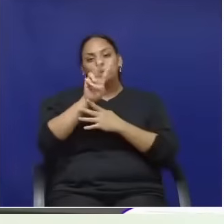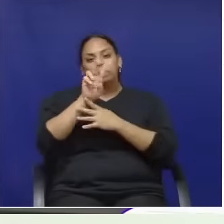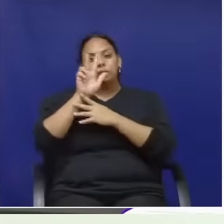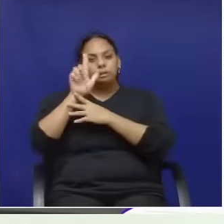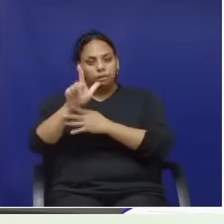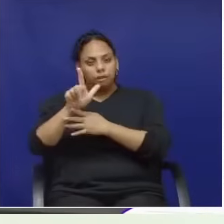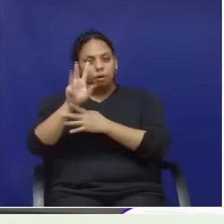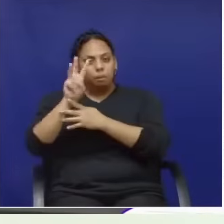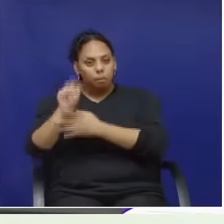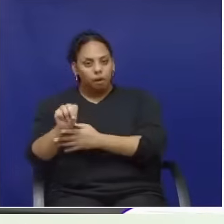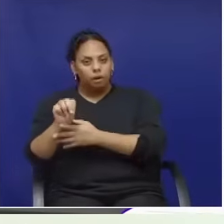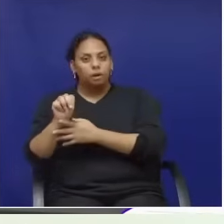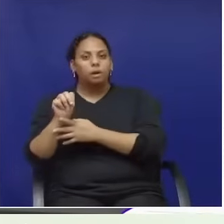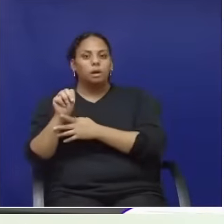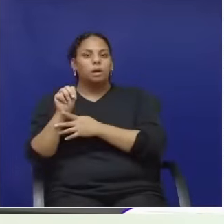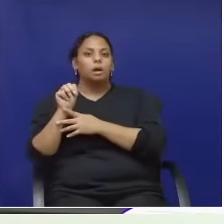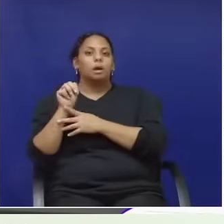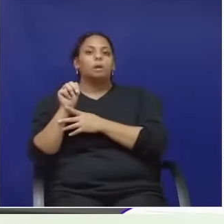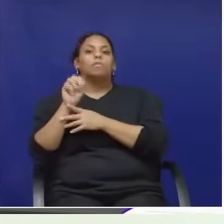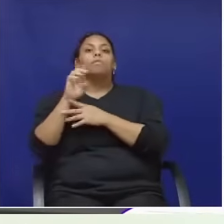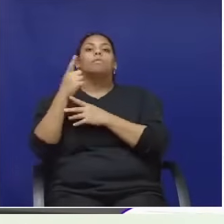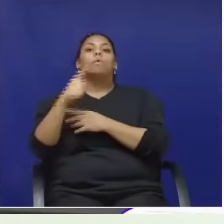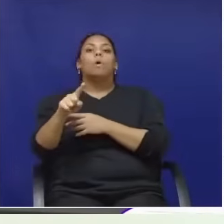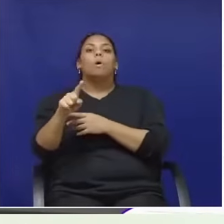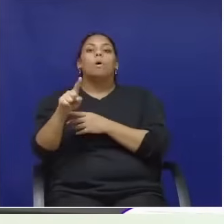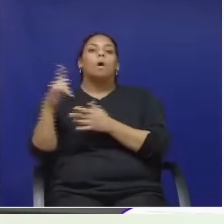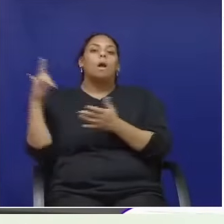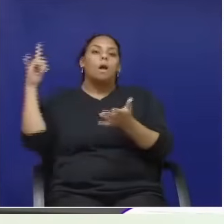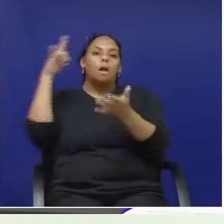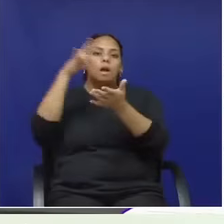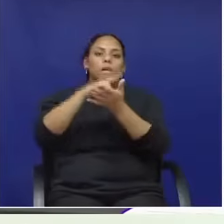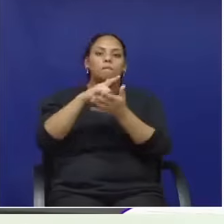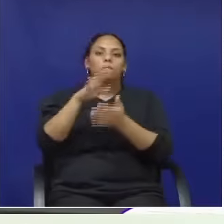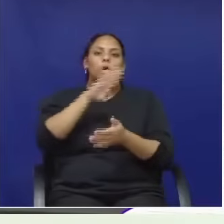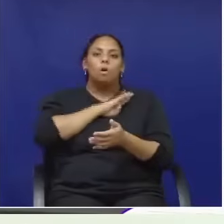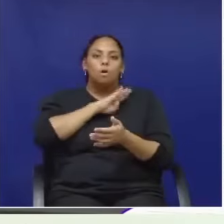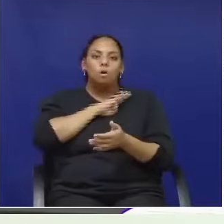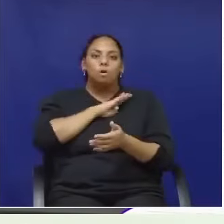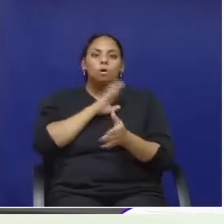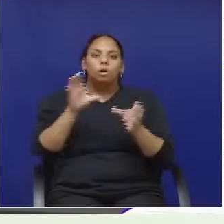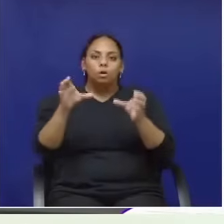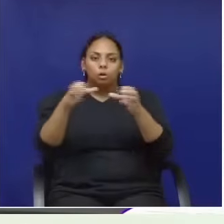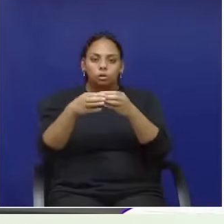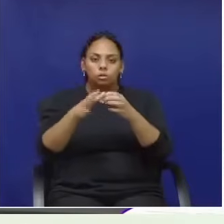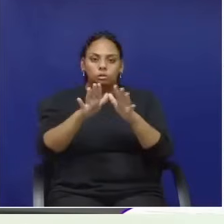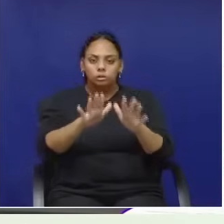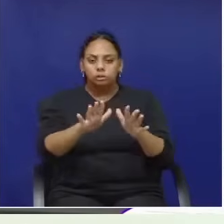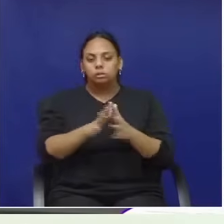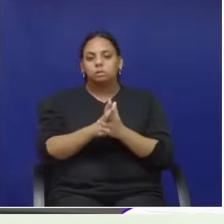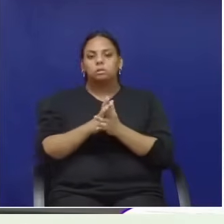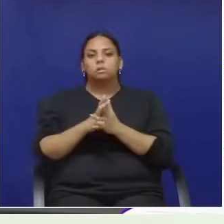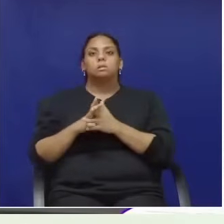427 million earmarked for Air Force to maintain fighter capability,